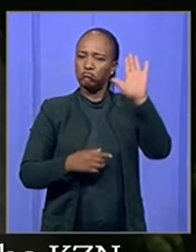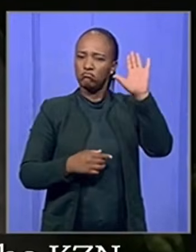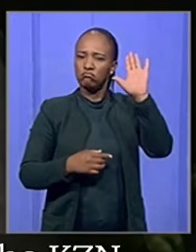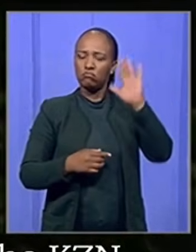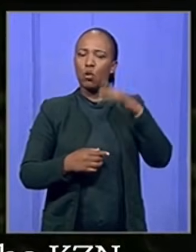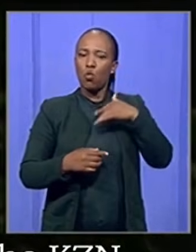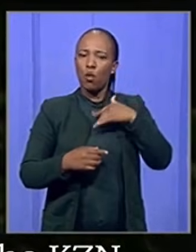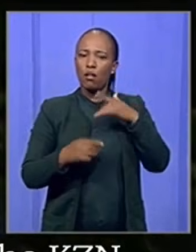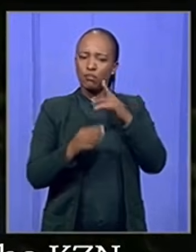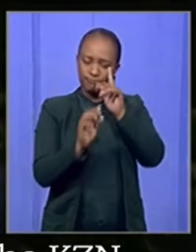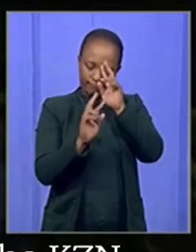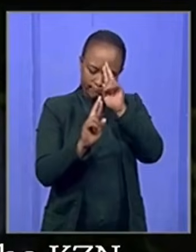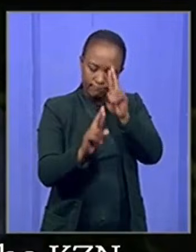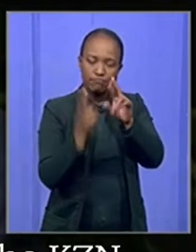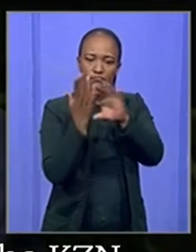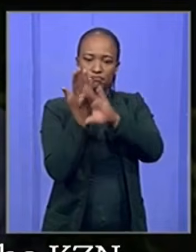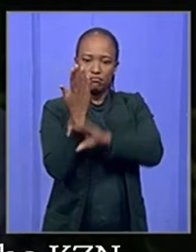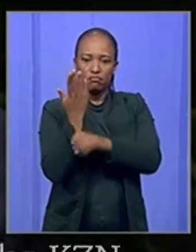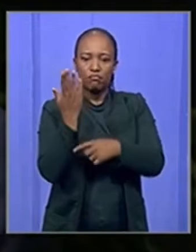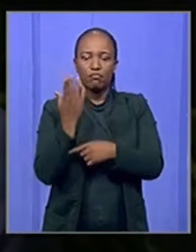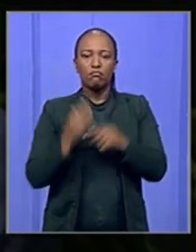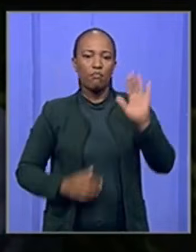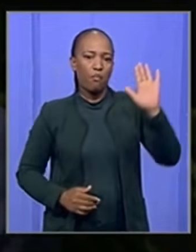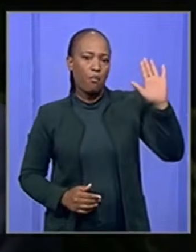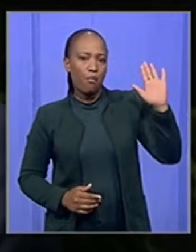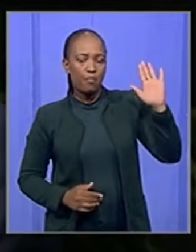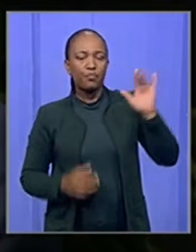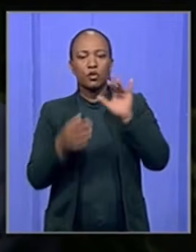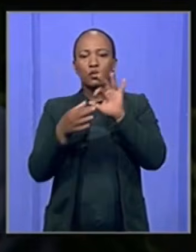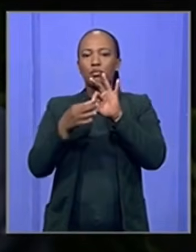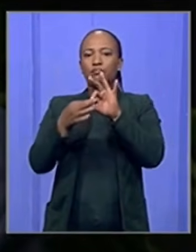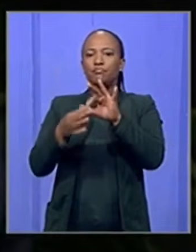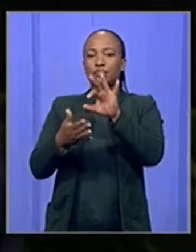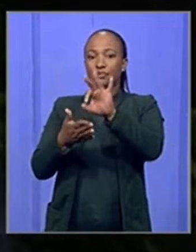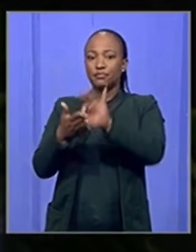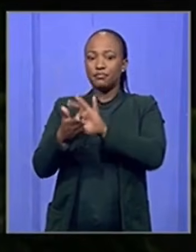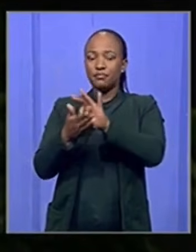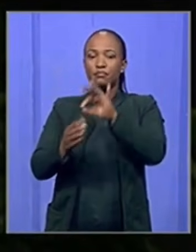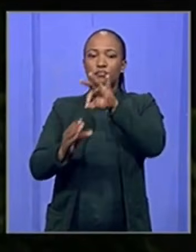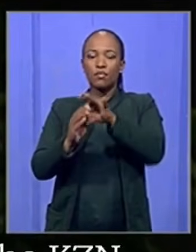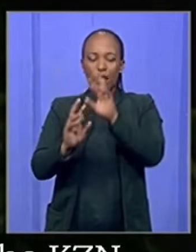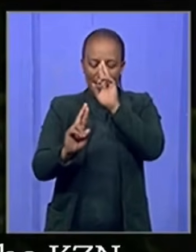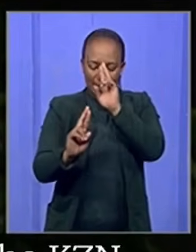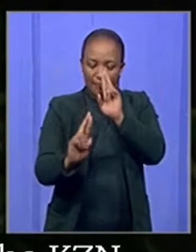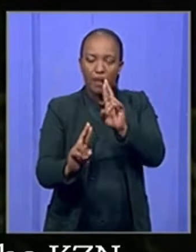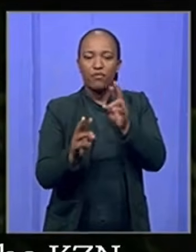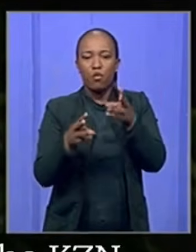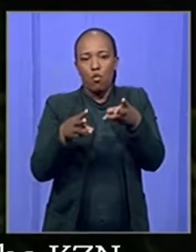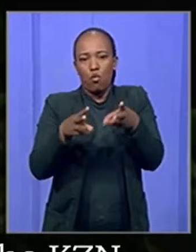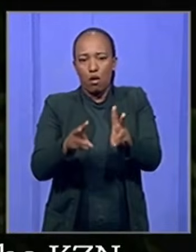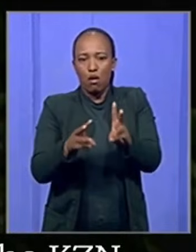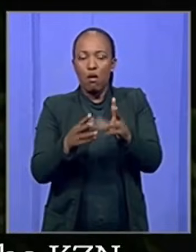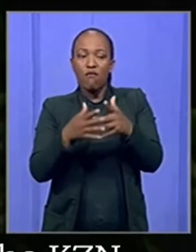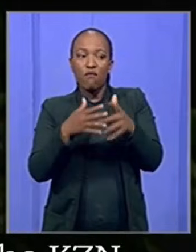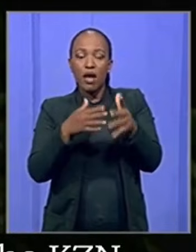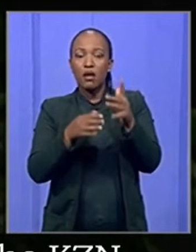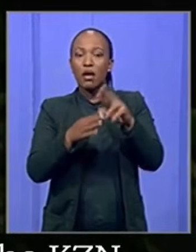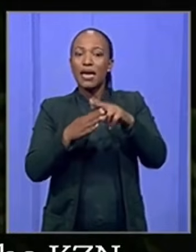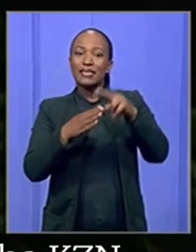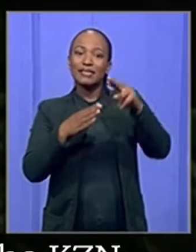the Republic. We commit to participating in this election with integrity and accepting the outcomes, recognizing